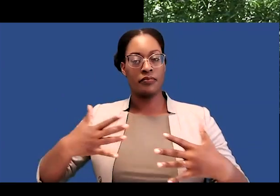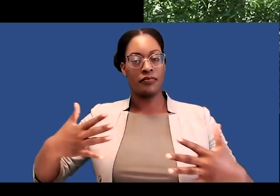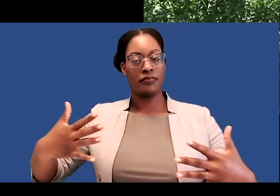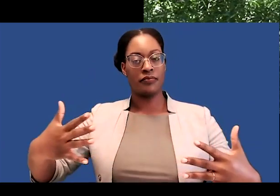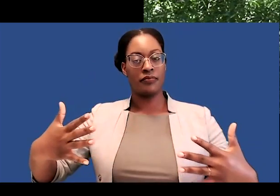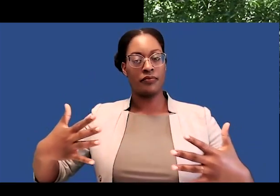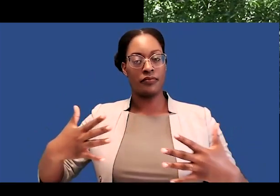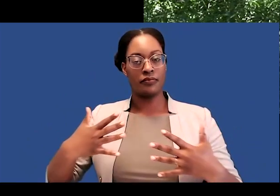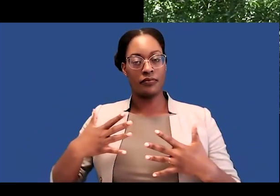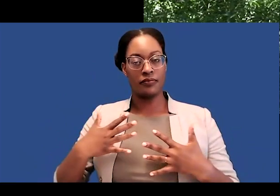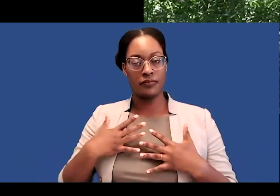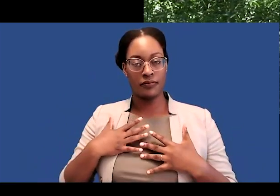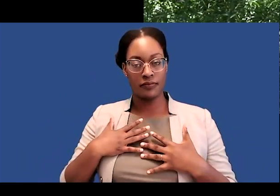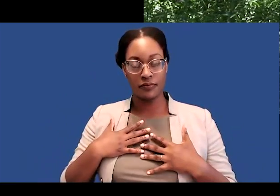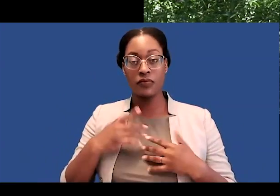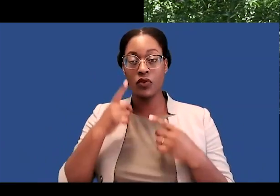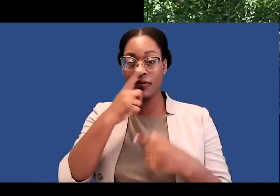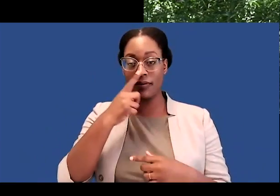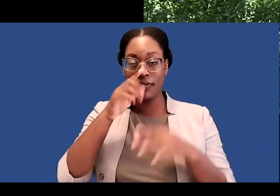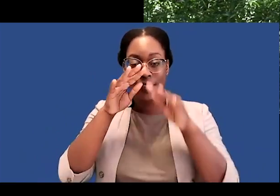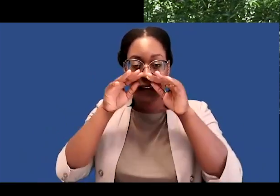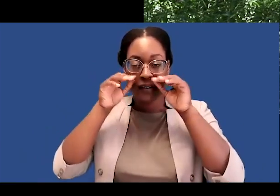Exhale through the mouth.